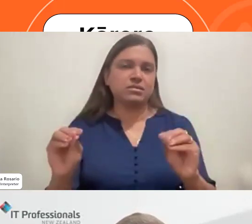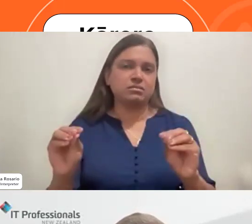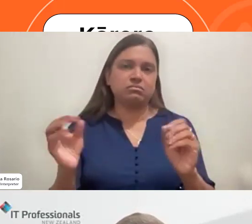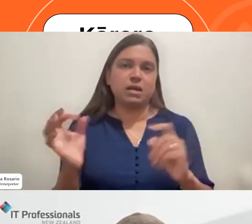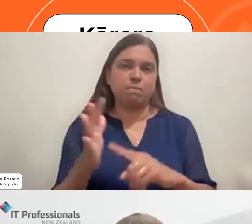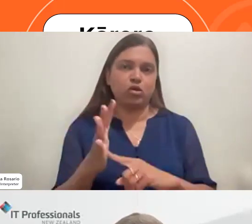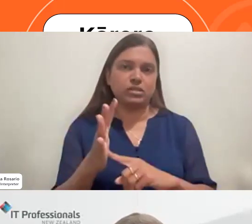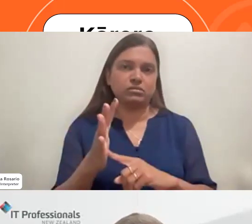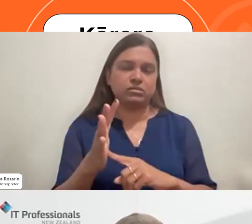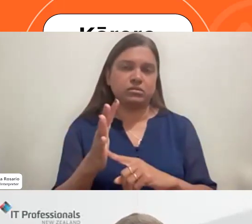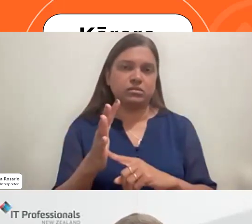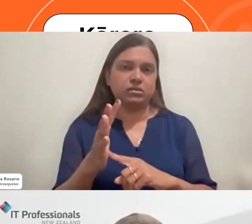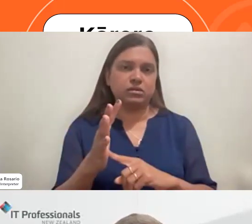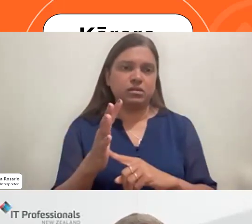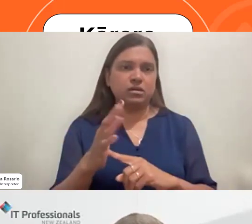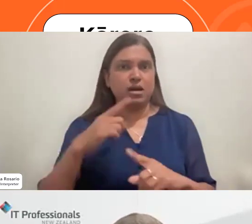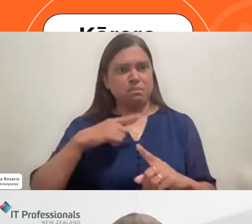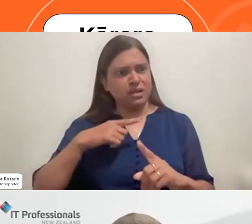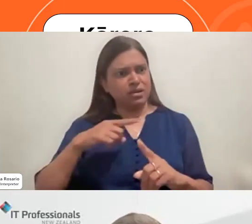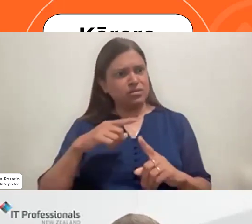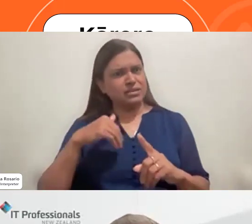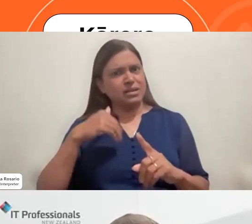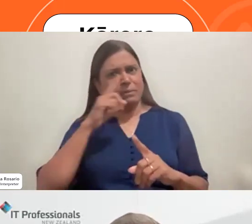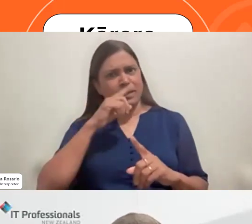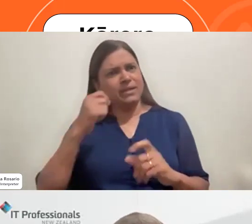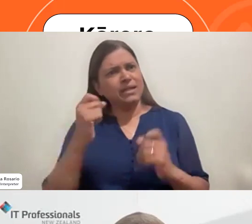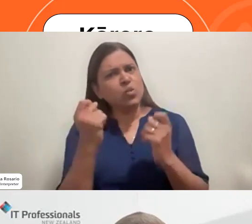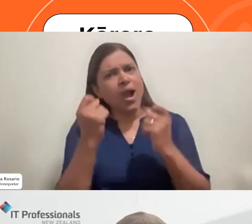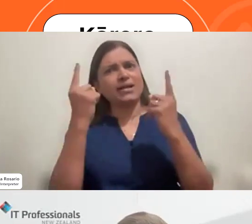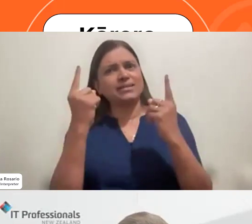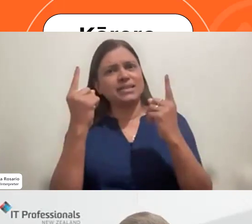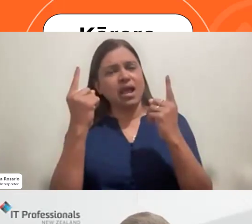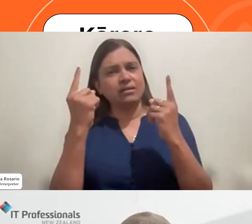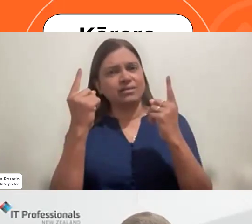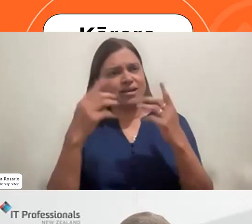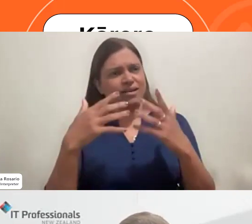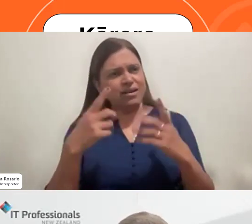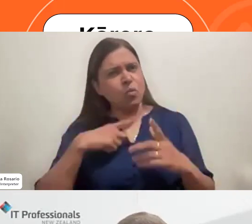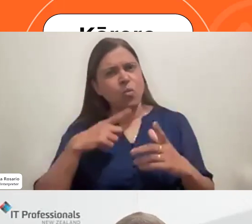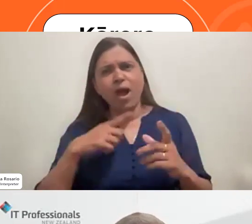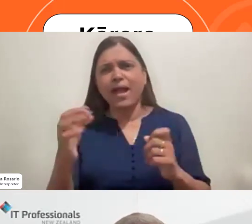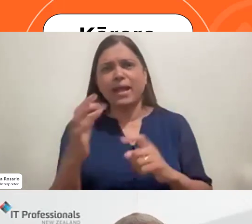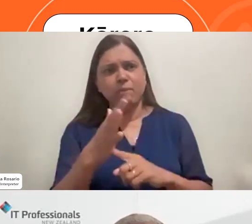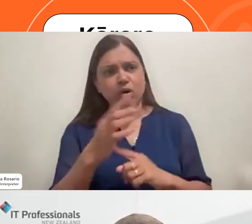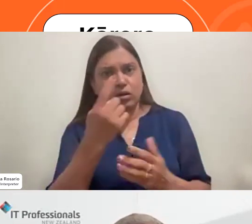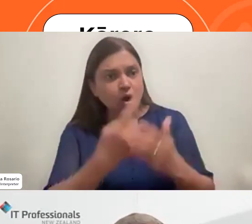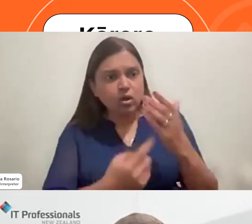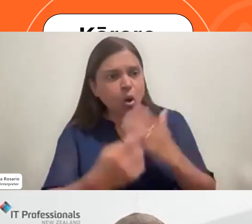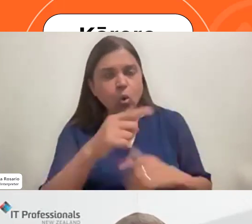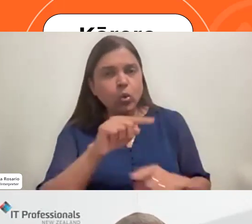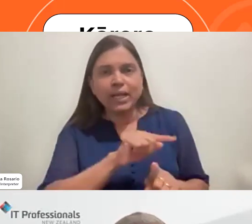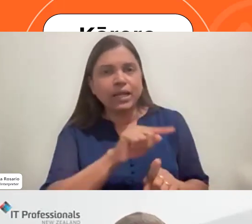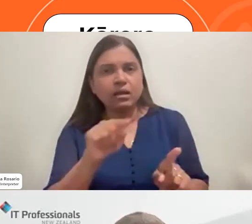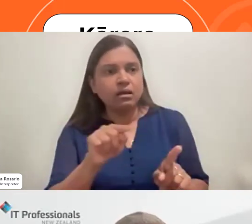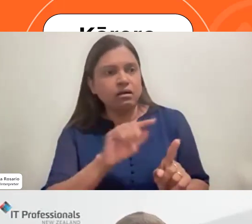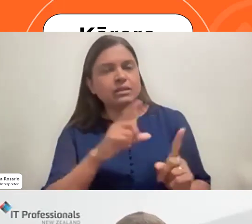how accessibility benefits not only the individuals with access needs in their direct community, but their entire